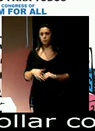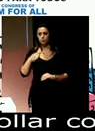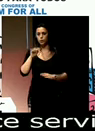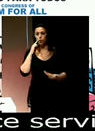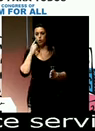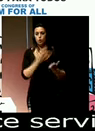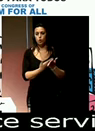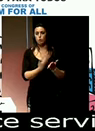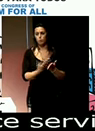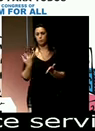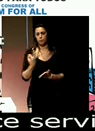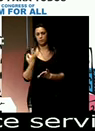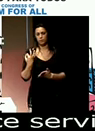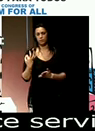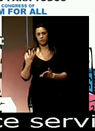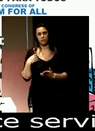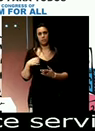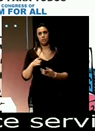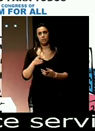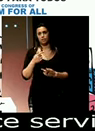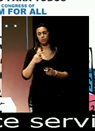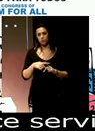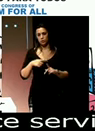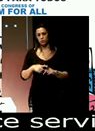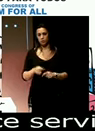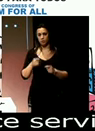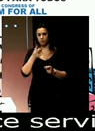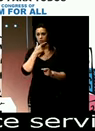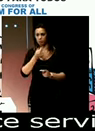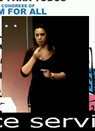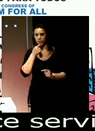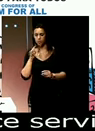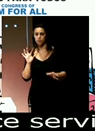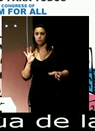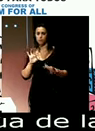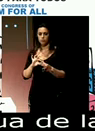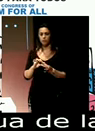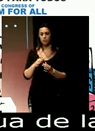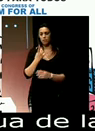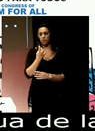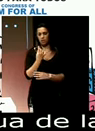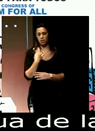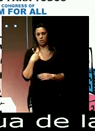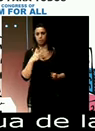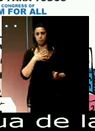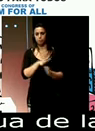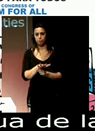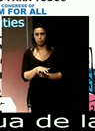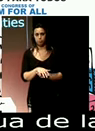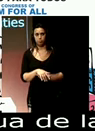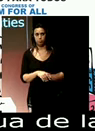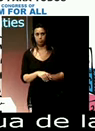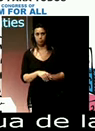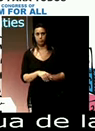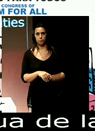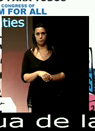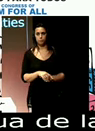all the information directly with the V4A Inside application. Auto-certification is not considered.